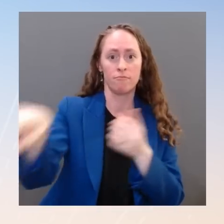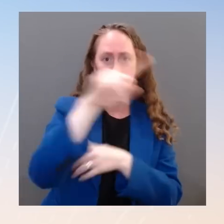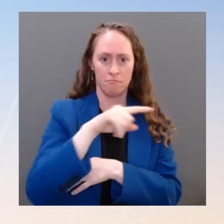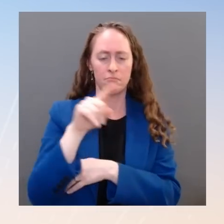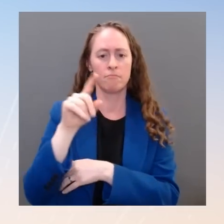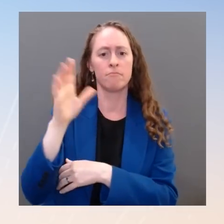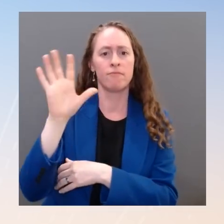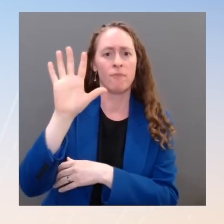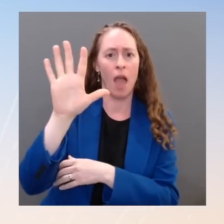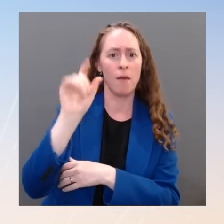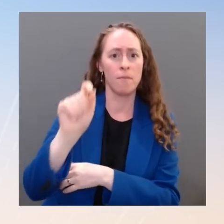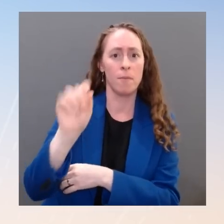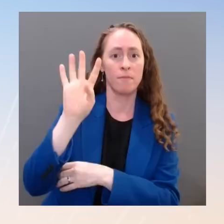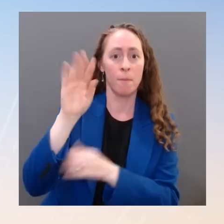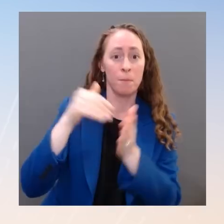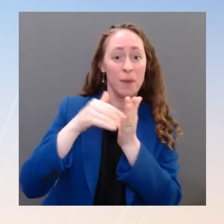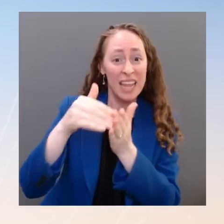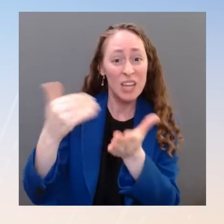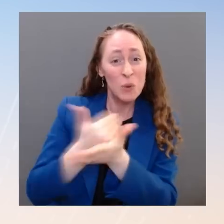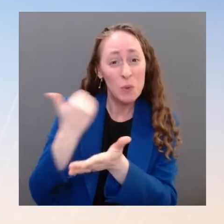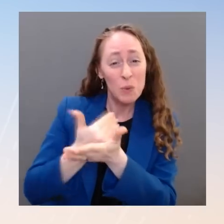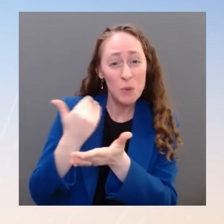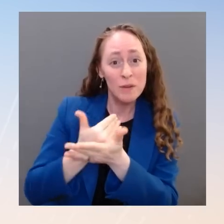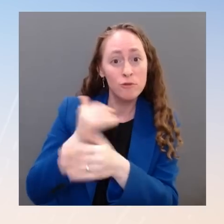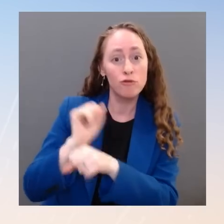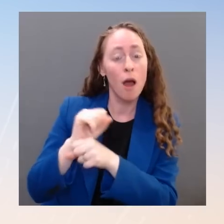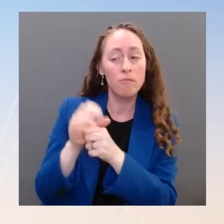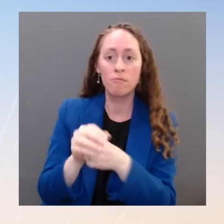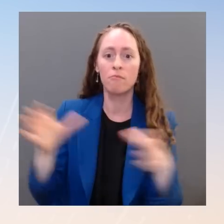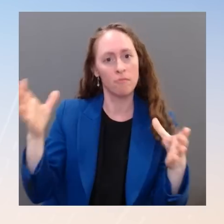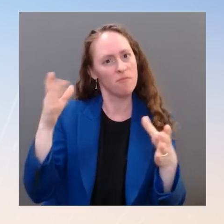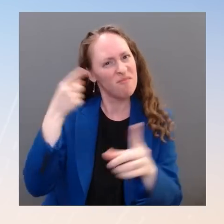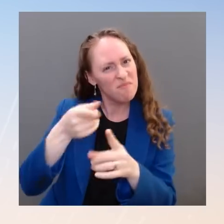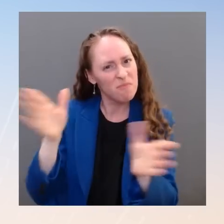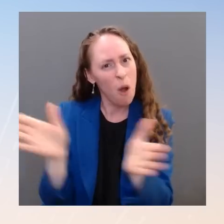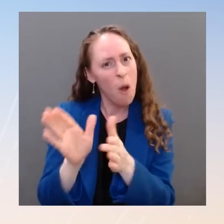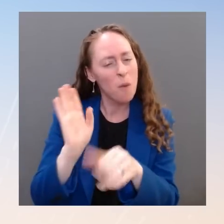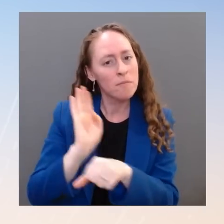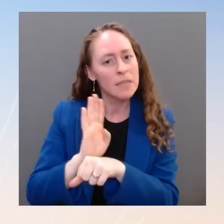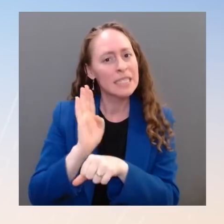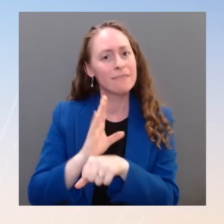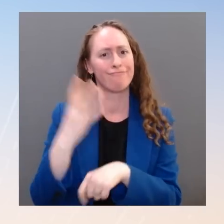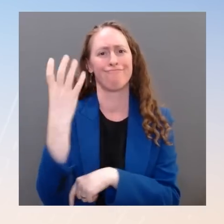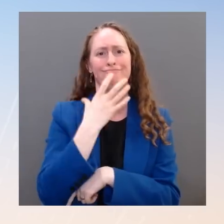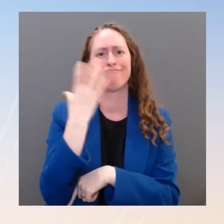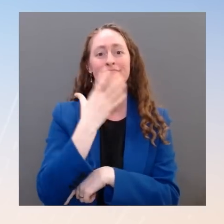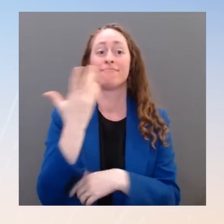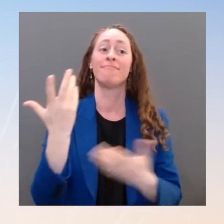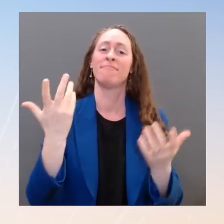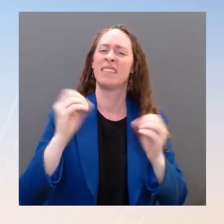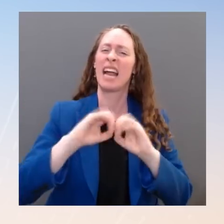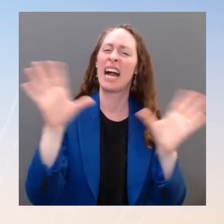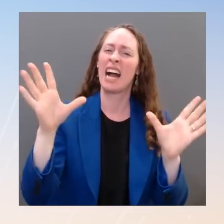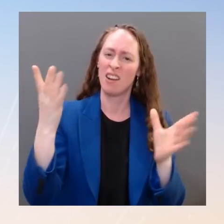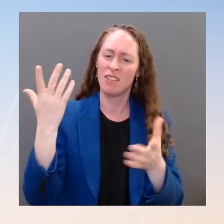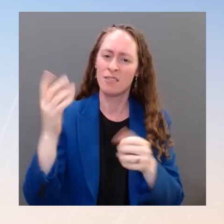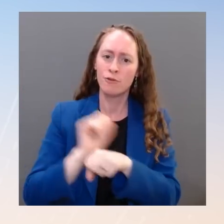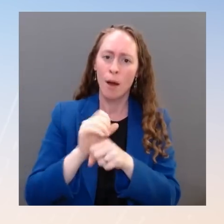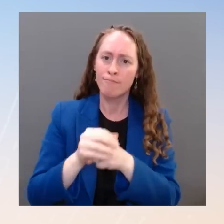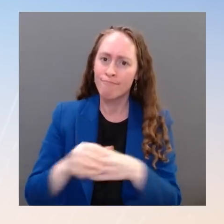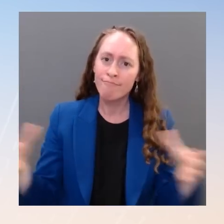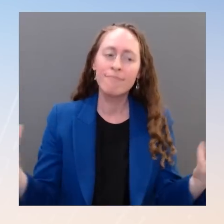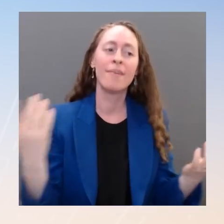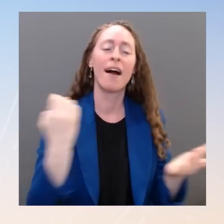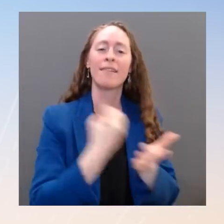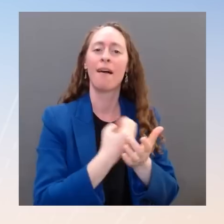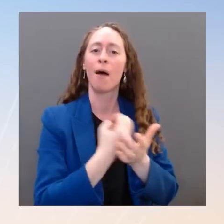on record, and small businesses are creating more jobs than ever before. And it's been particularly strong for entrepreneurs of color.